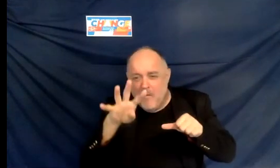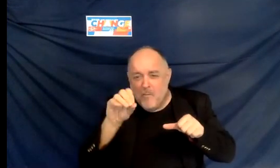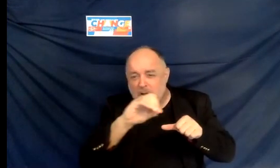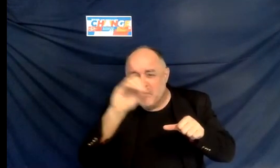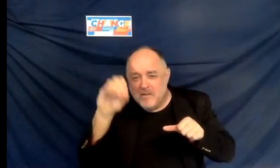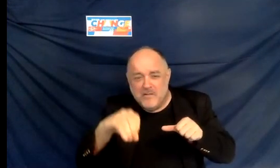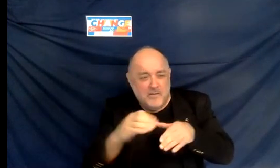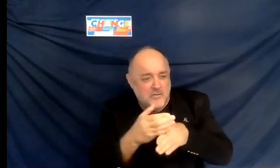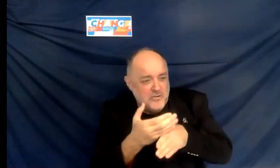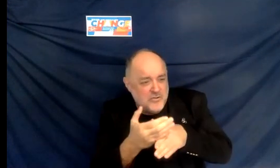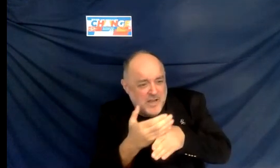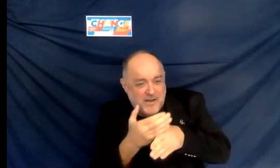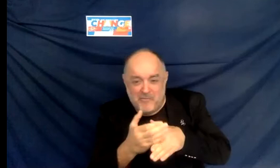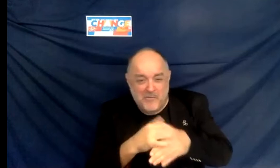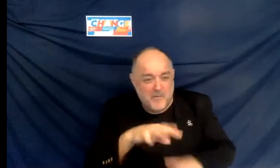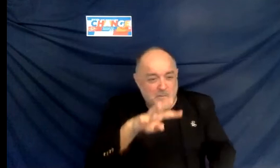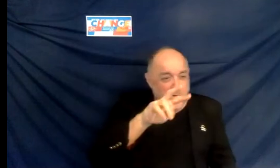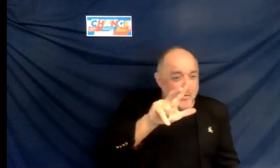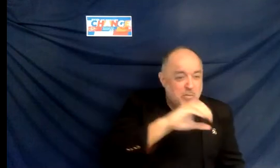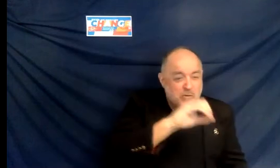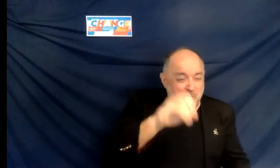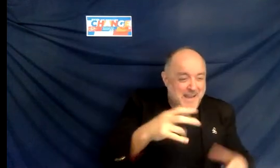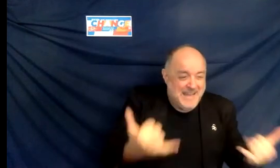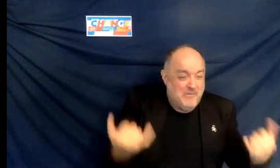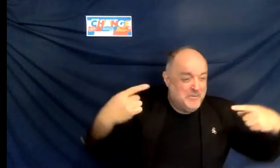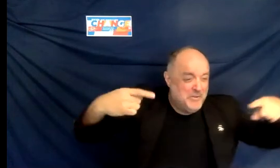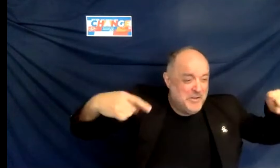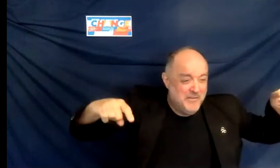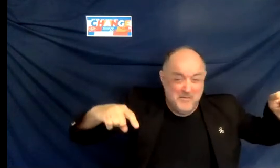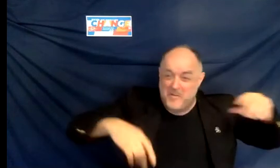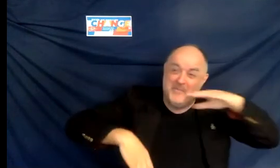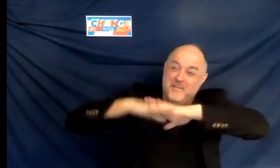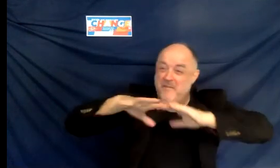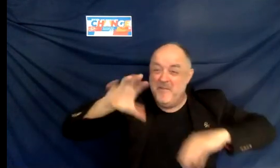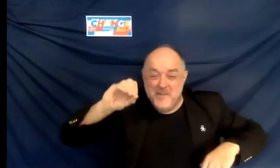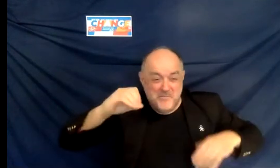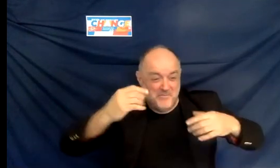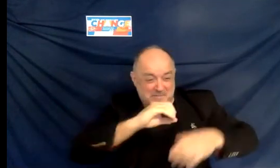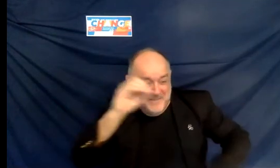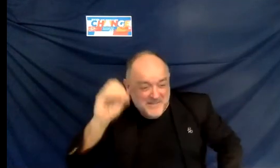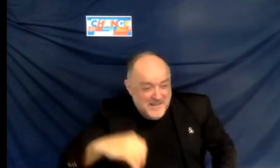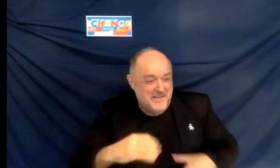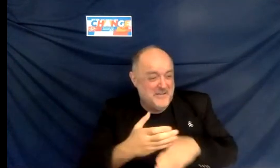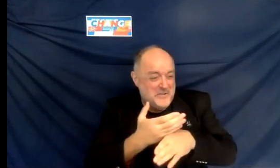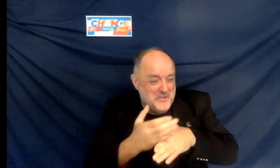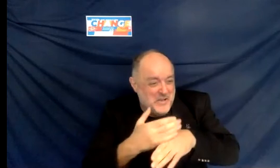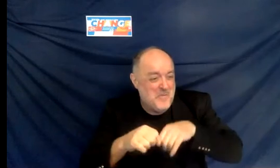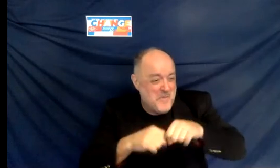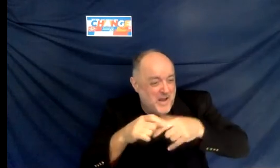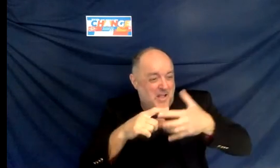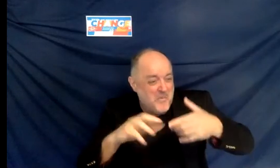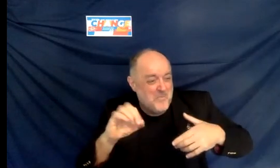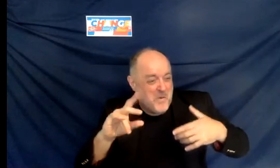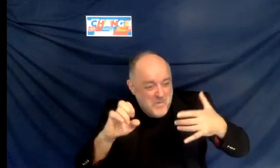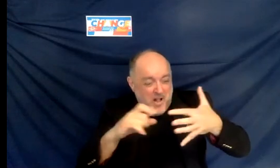and you're at 43, and or even now it's up to 50. He says, how can it